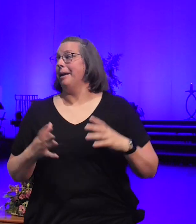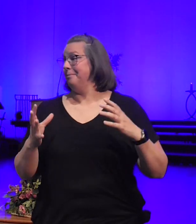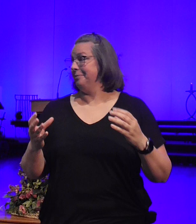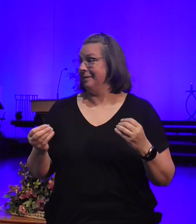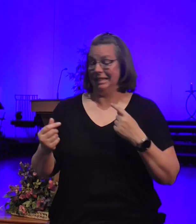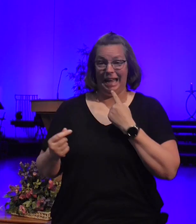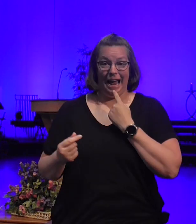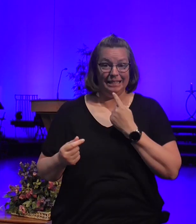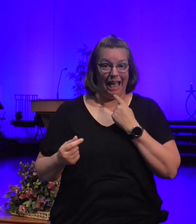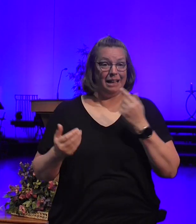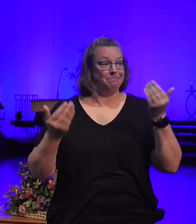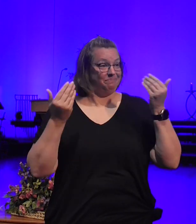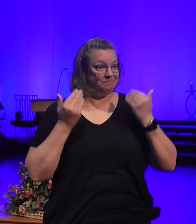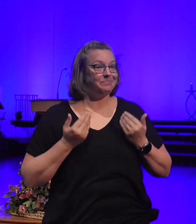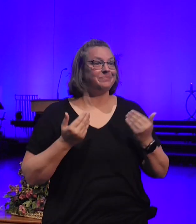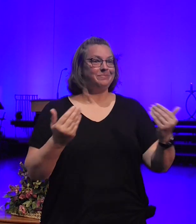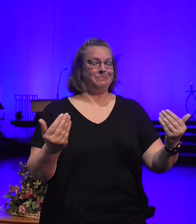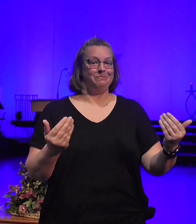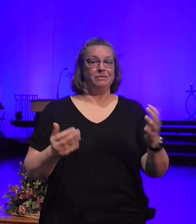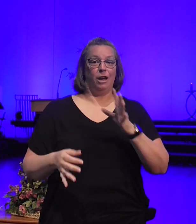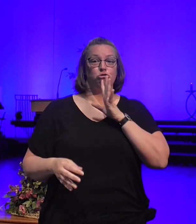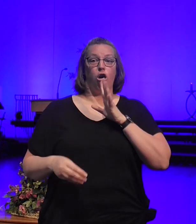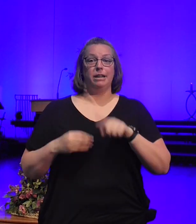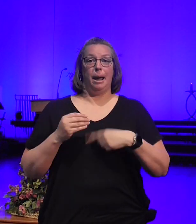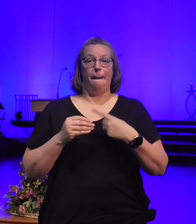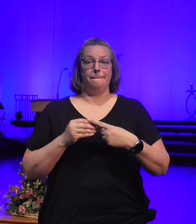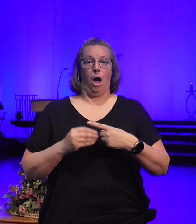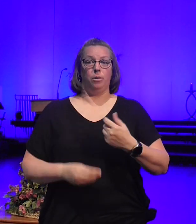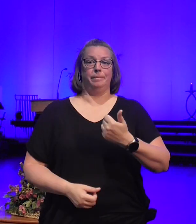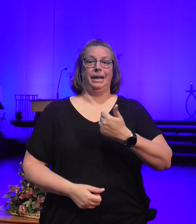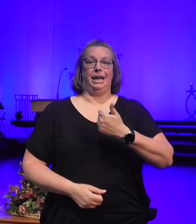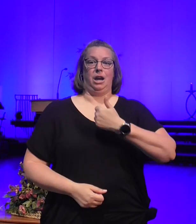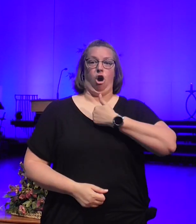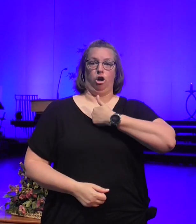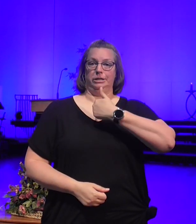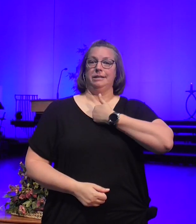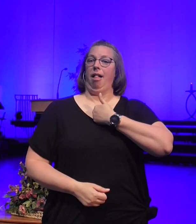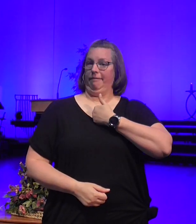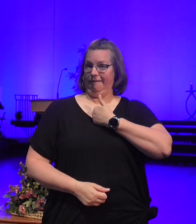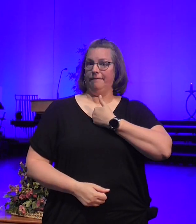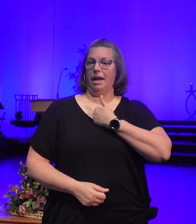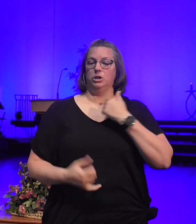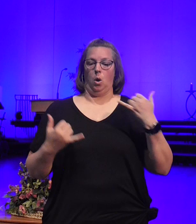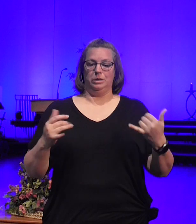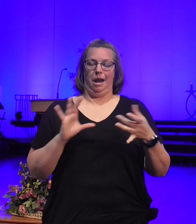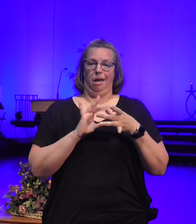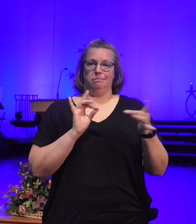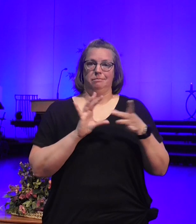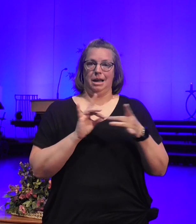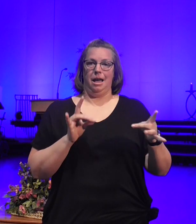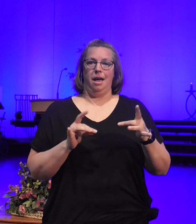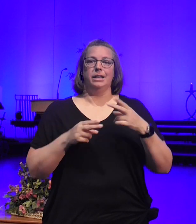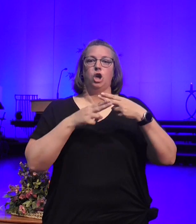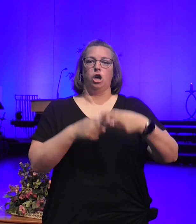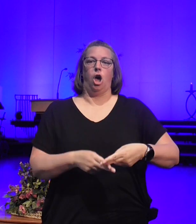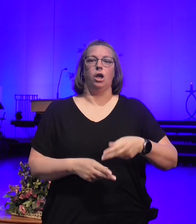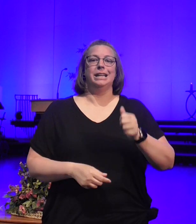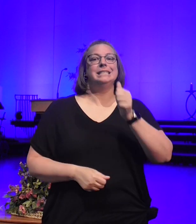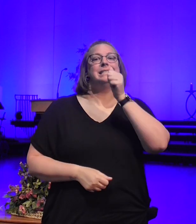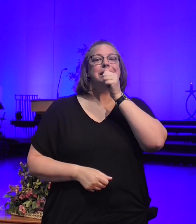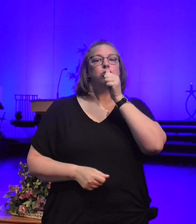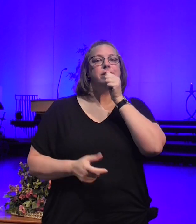said, we're talking about being the authentic self. Today, my message is titled, Secrets of